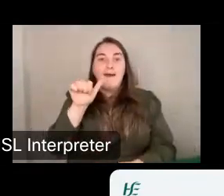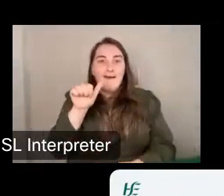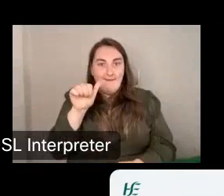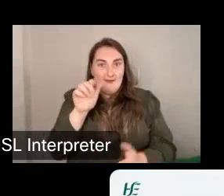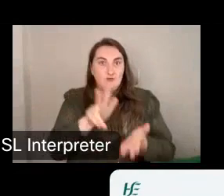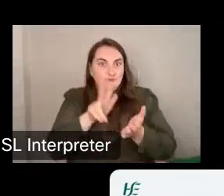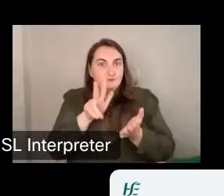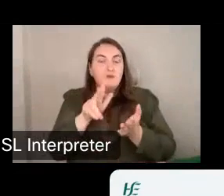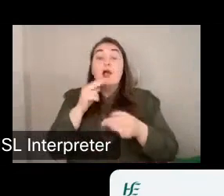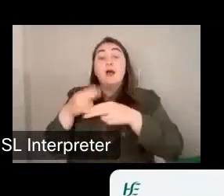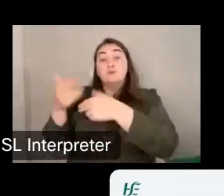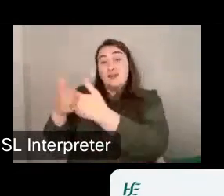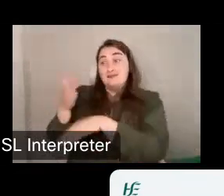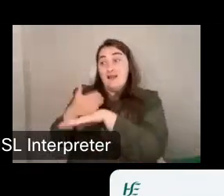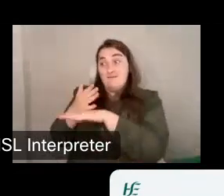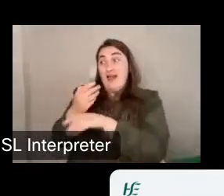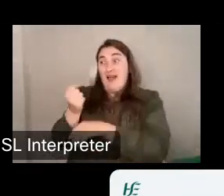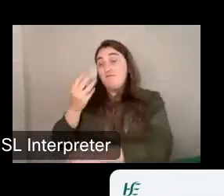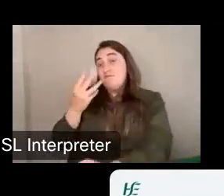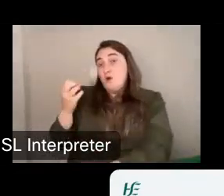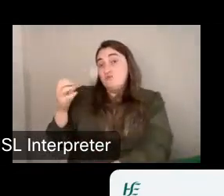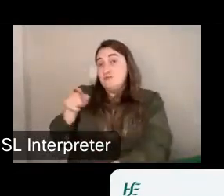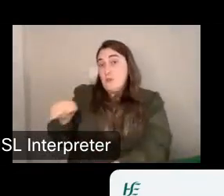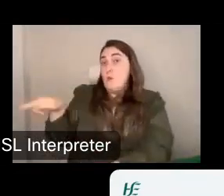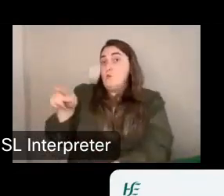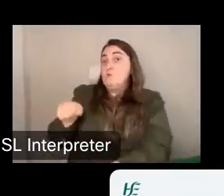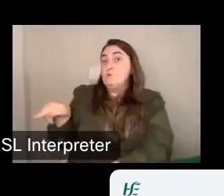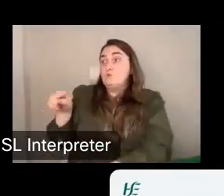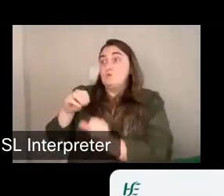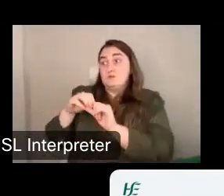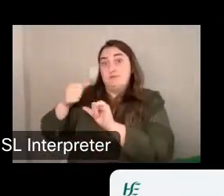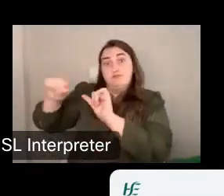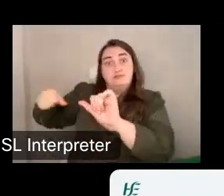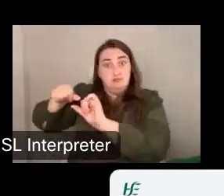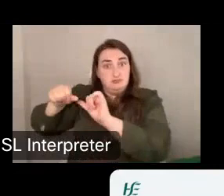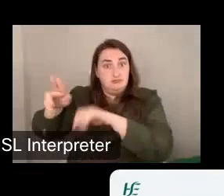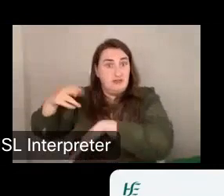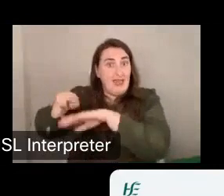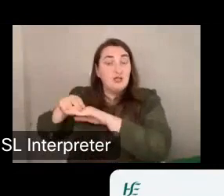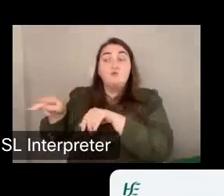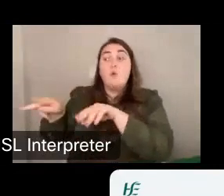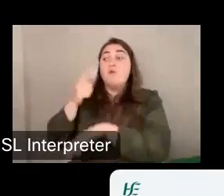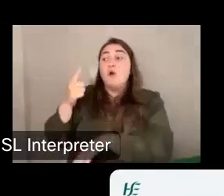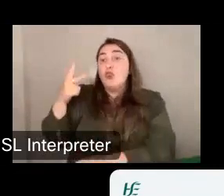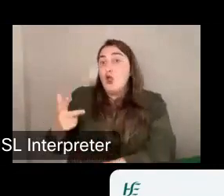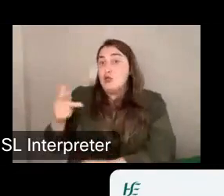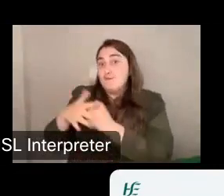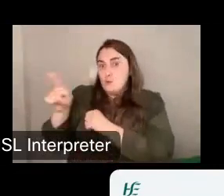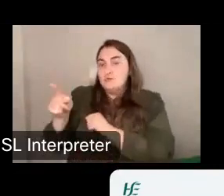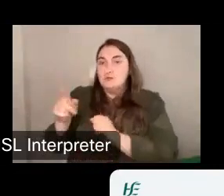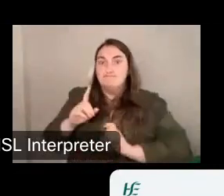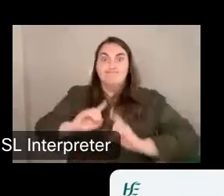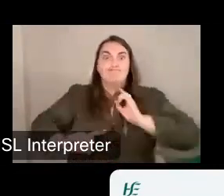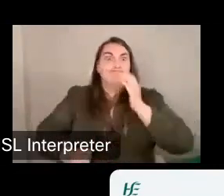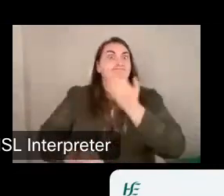external counselors, there's over 400 of those on a roster nationally, and over a third of those are trauma certified. So